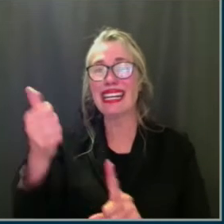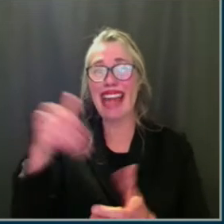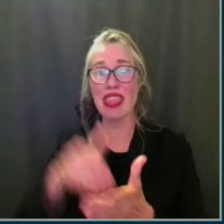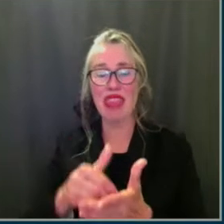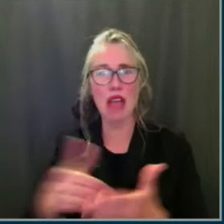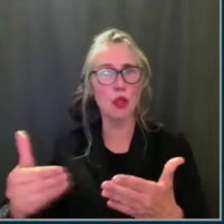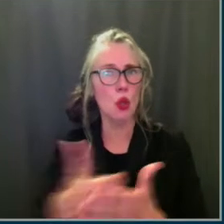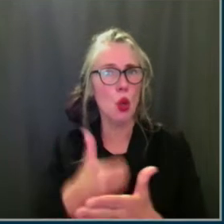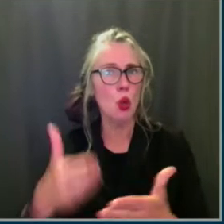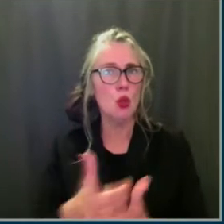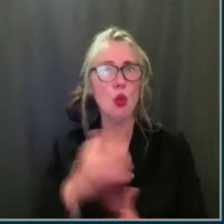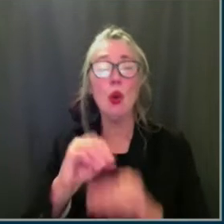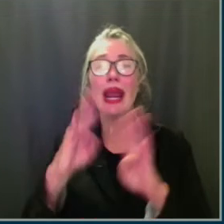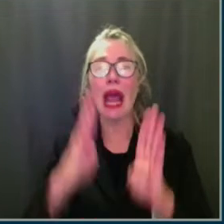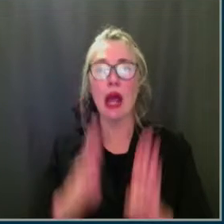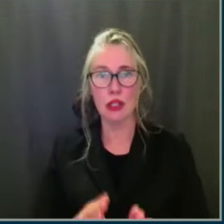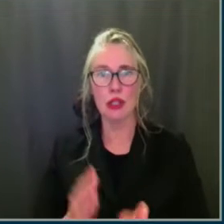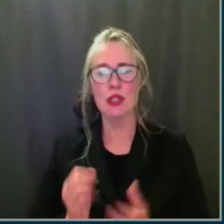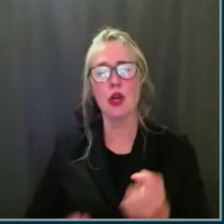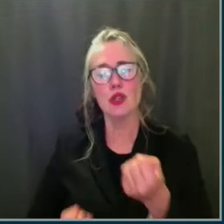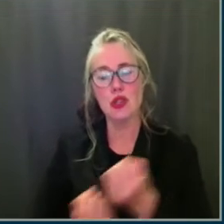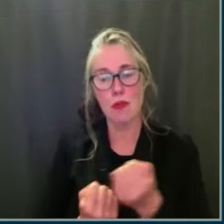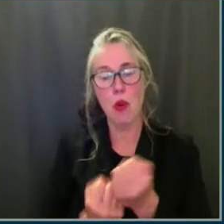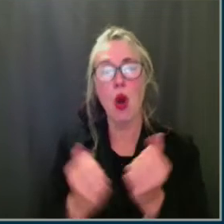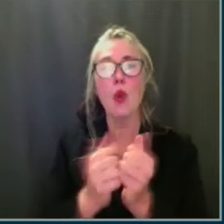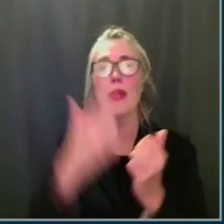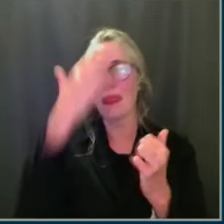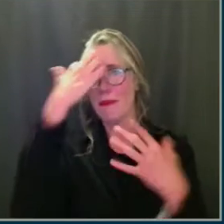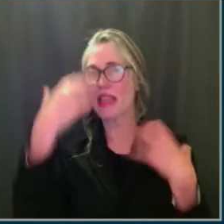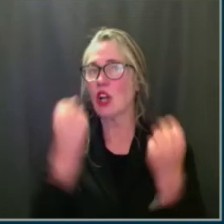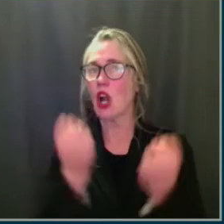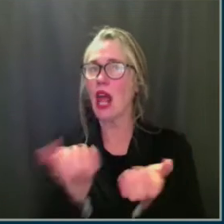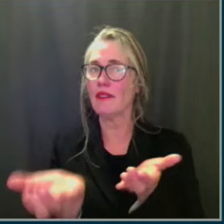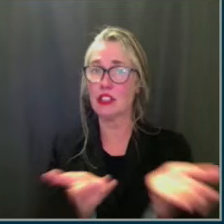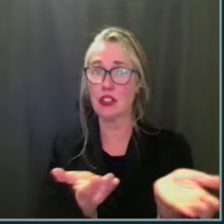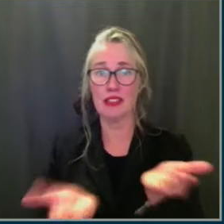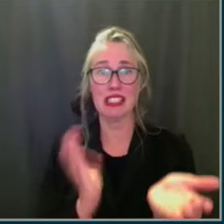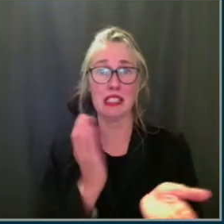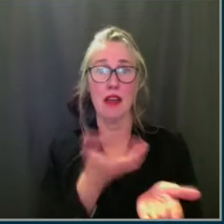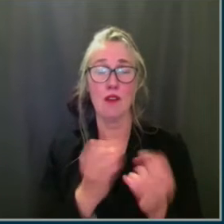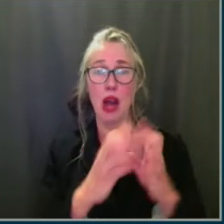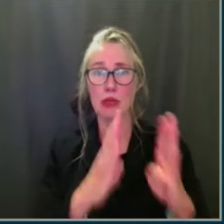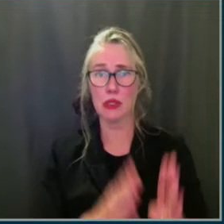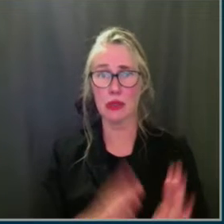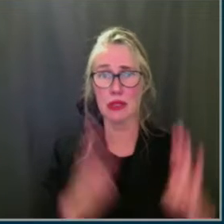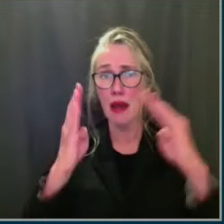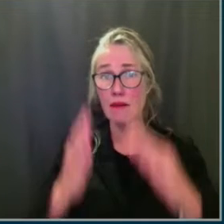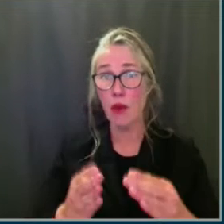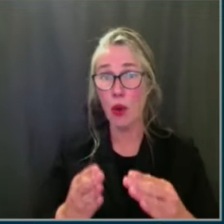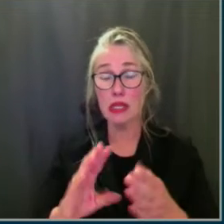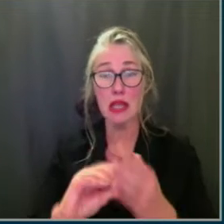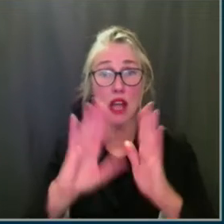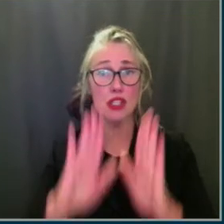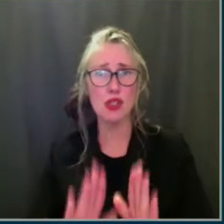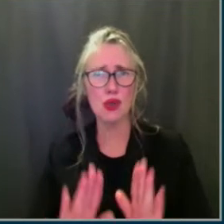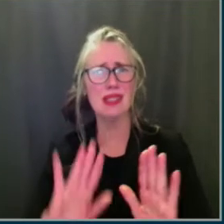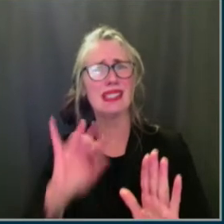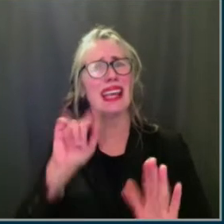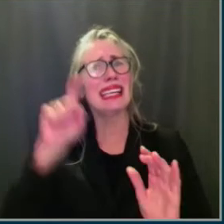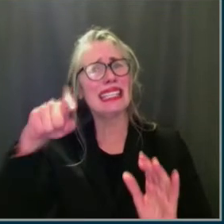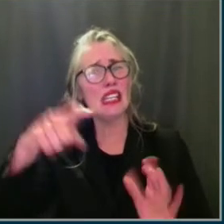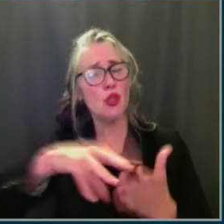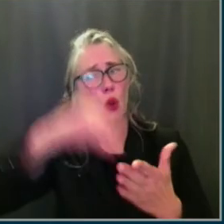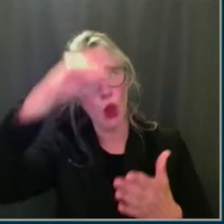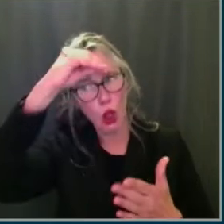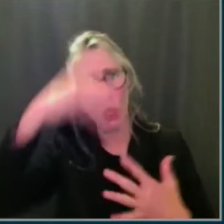mental health counselors to support our students. We must continue to focus on our students' learning recovery. And that's why we're